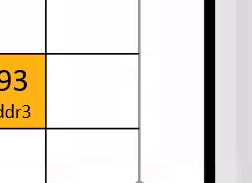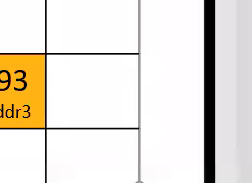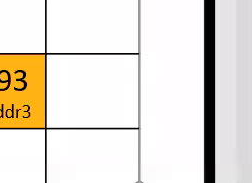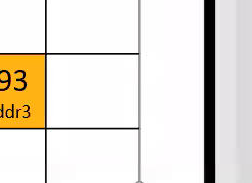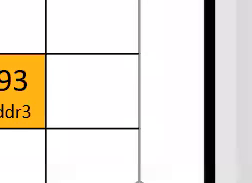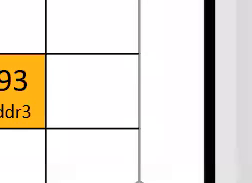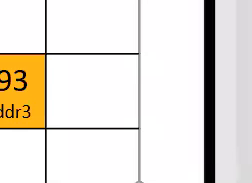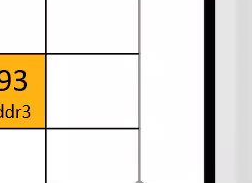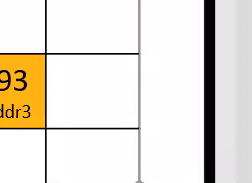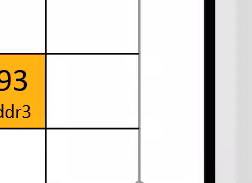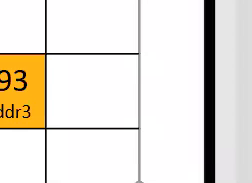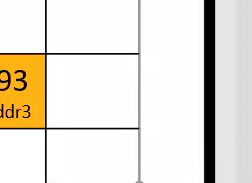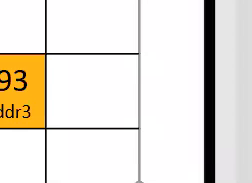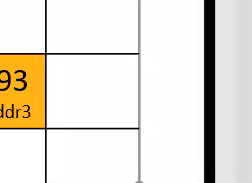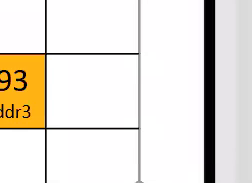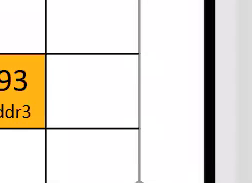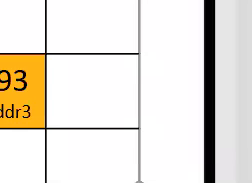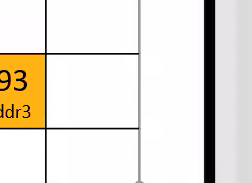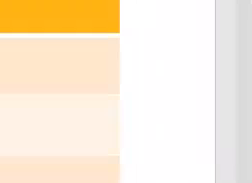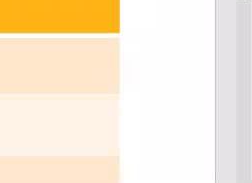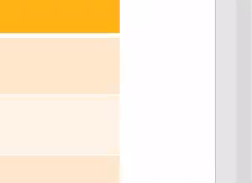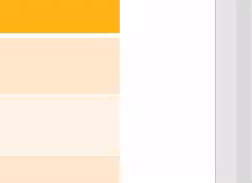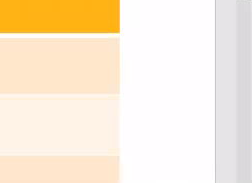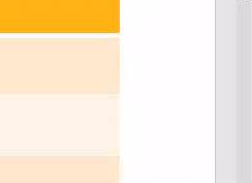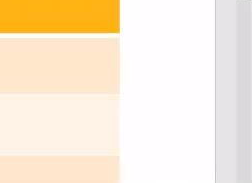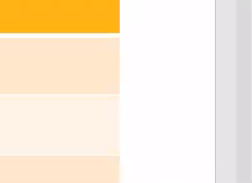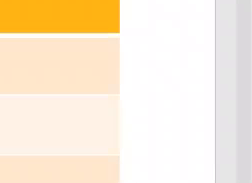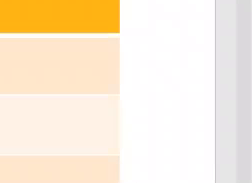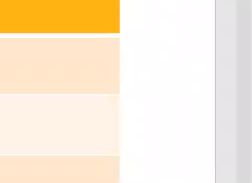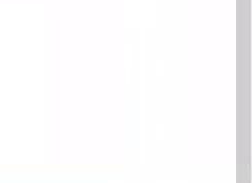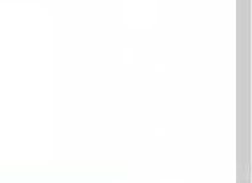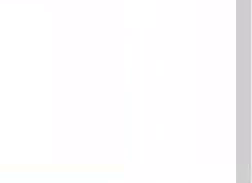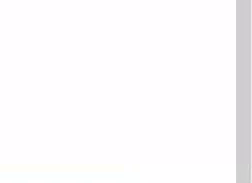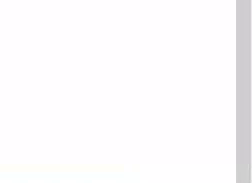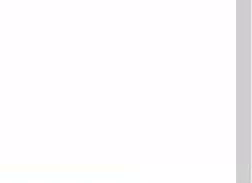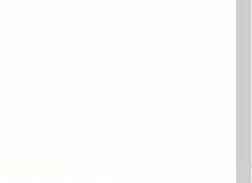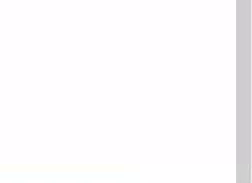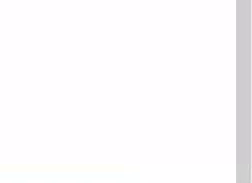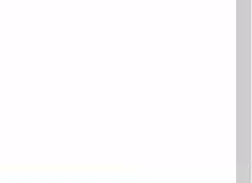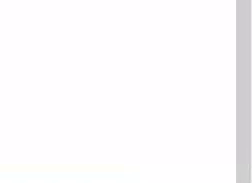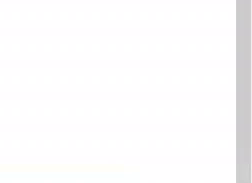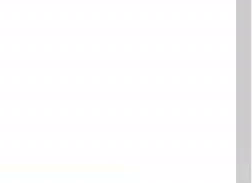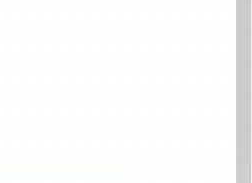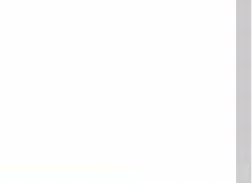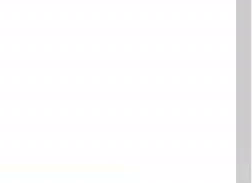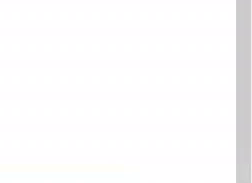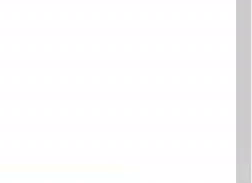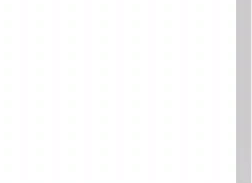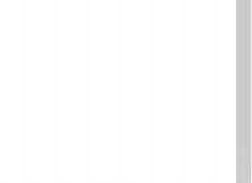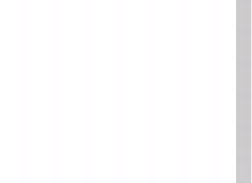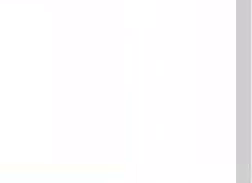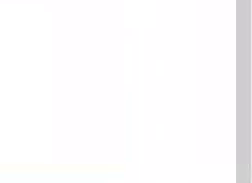particular array. So that is what it is going on in this particular scenario here,